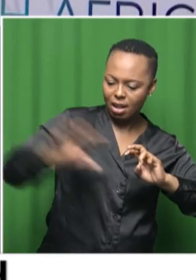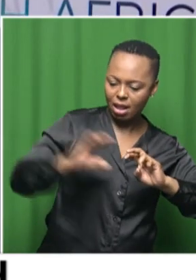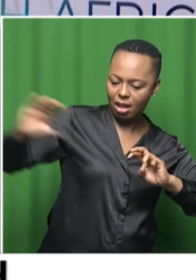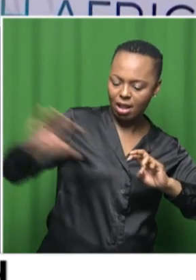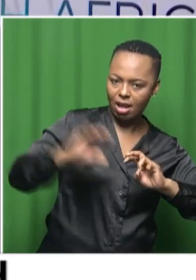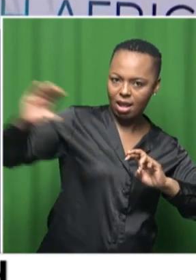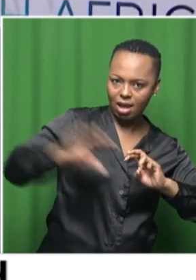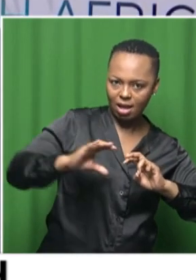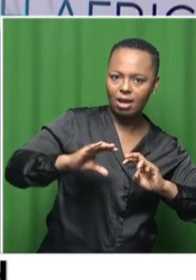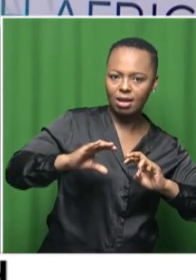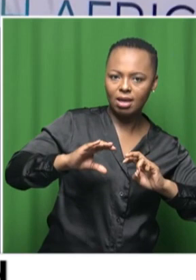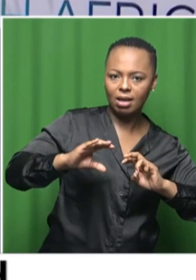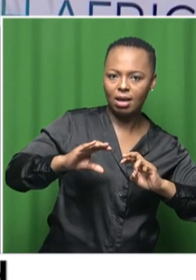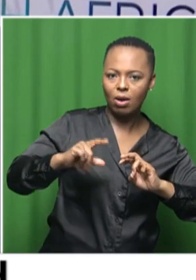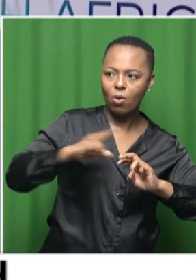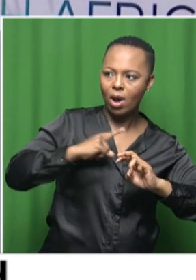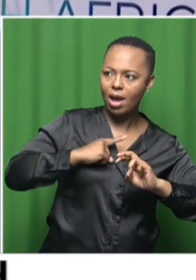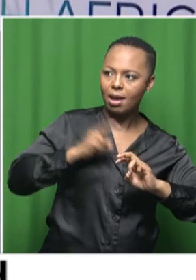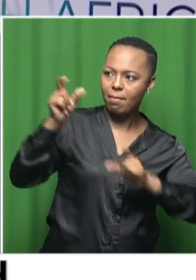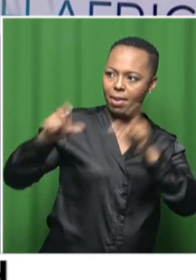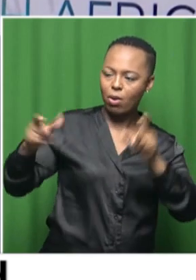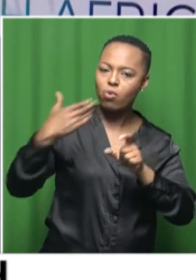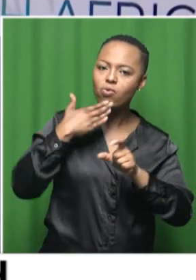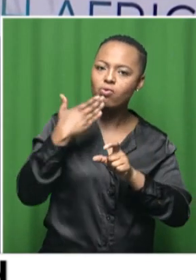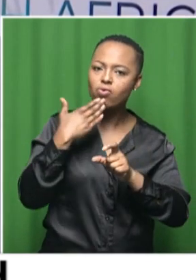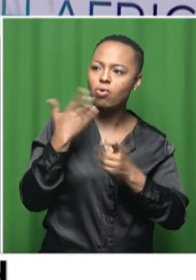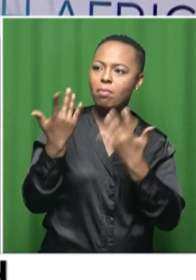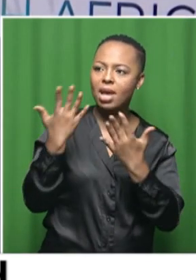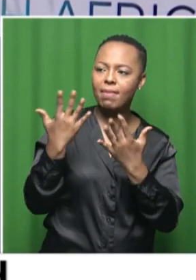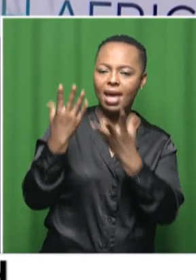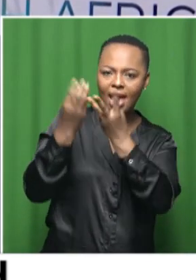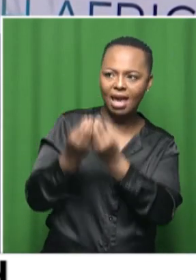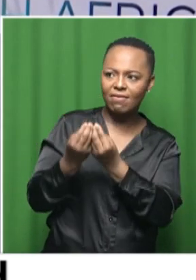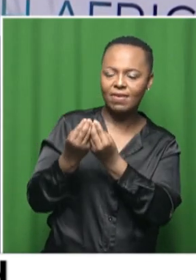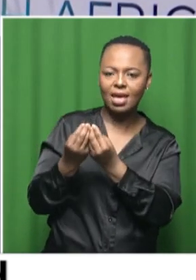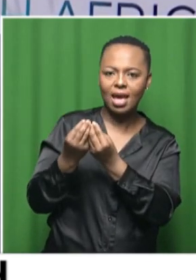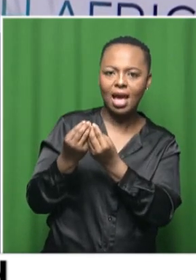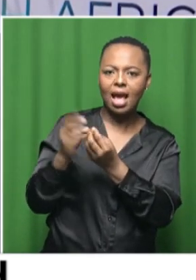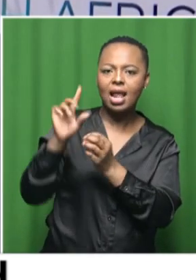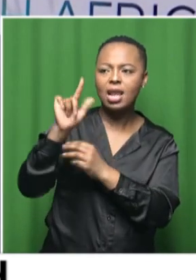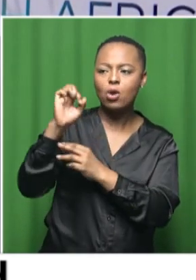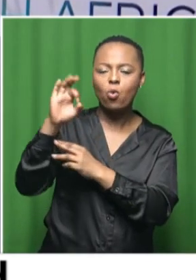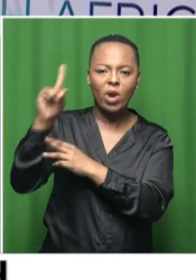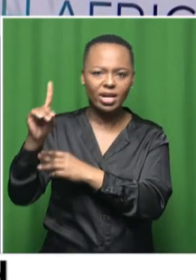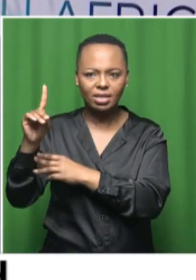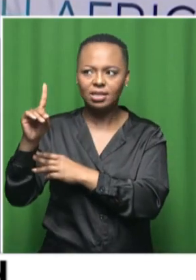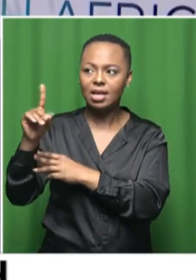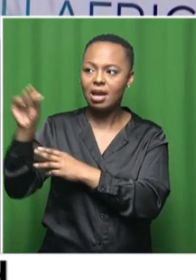with those who are sitting with the pairs, those who are sitting with some degree of liquidity, to invest in